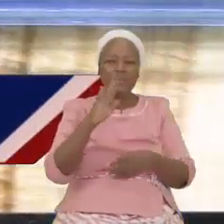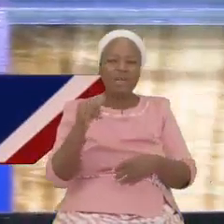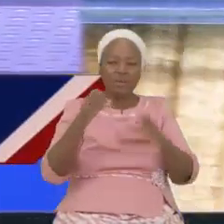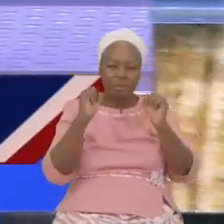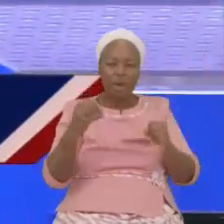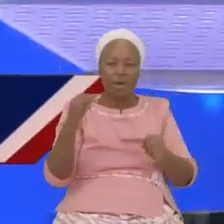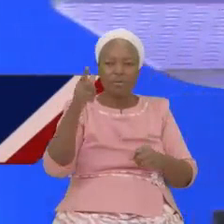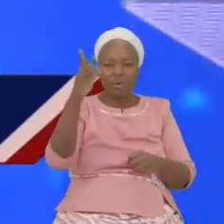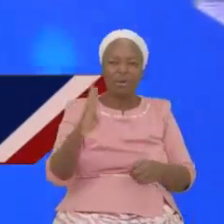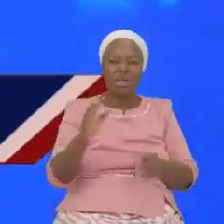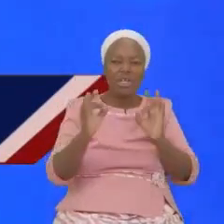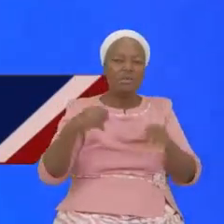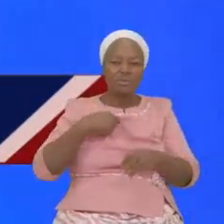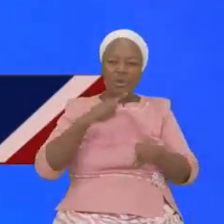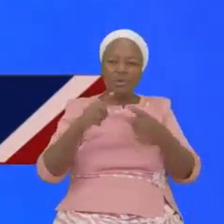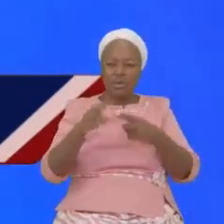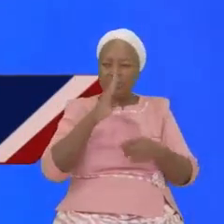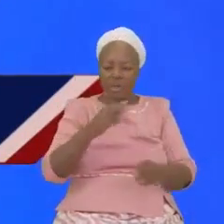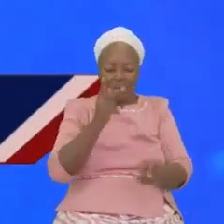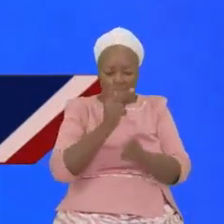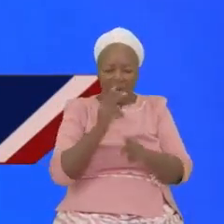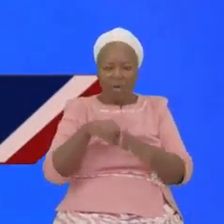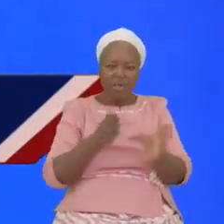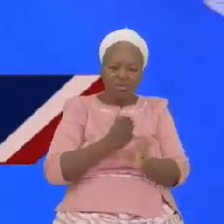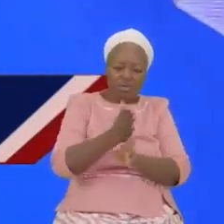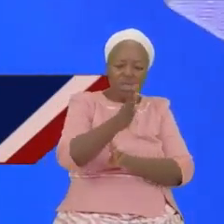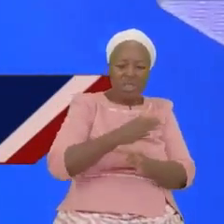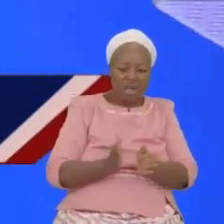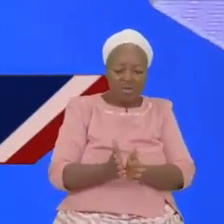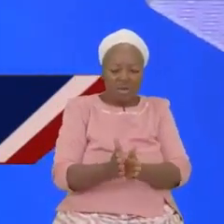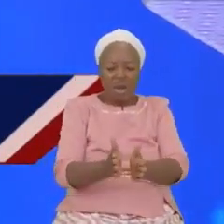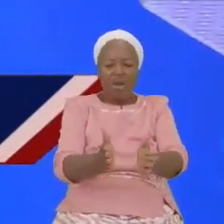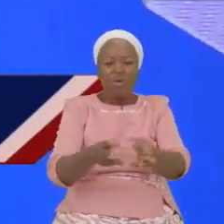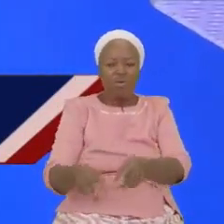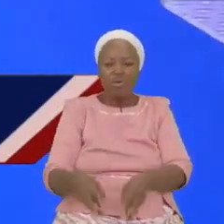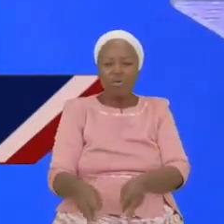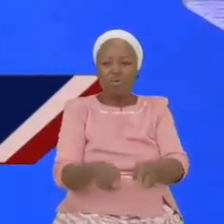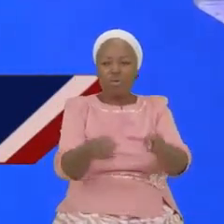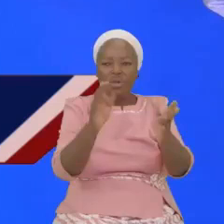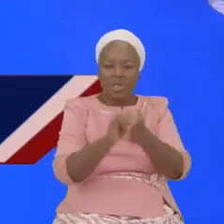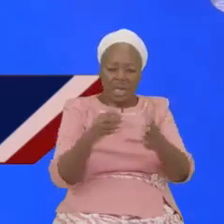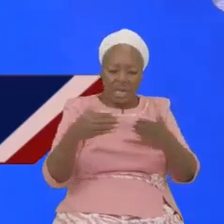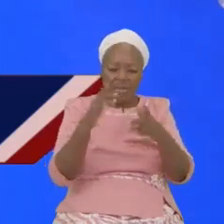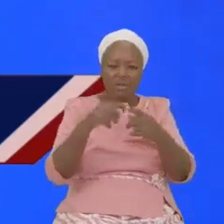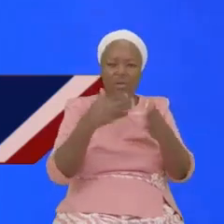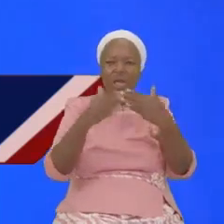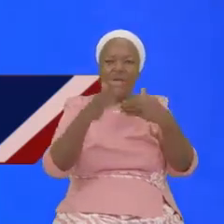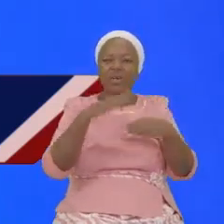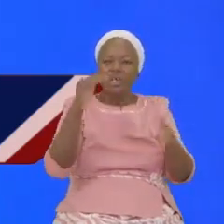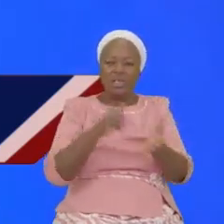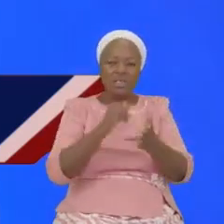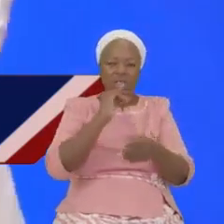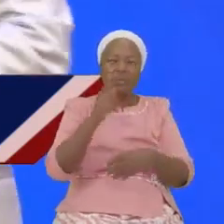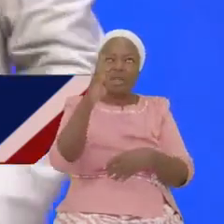If we're going to be kept on the straight and narrow road that leads to heaven, is